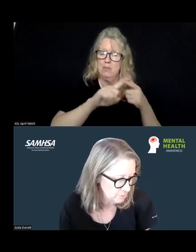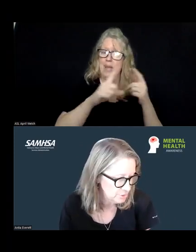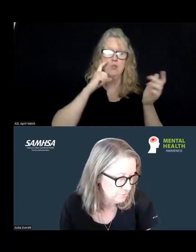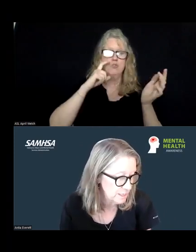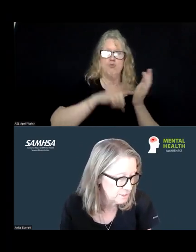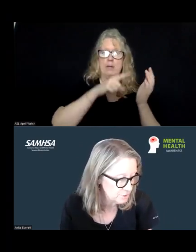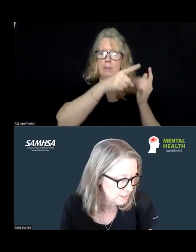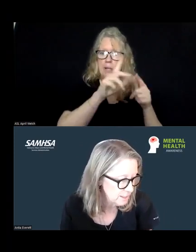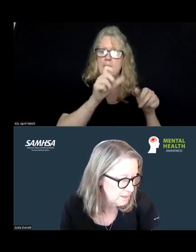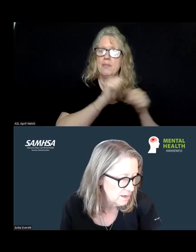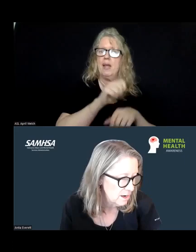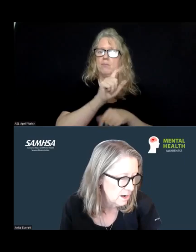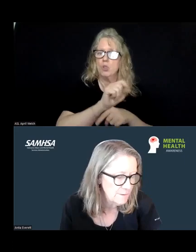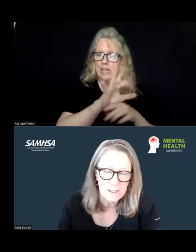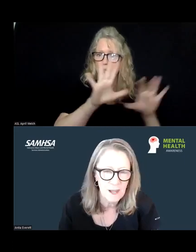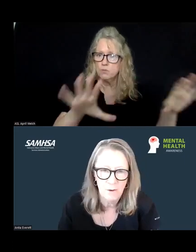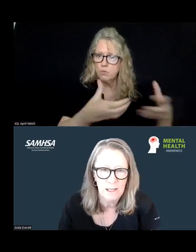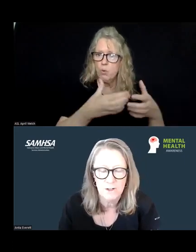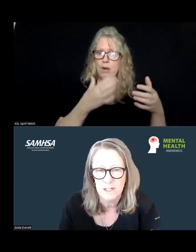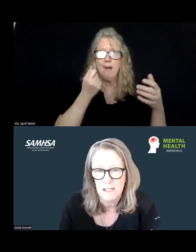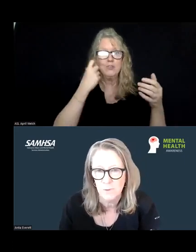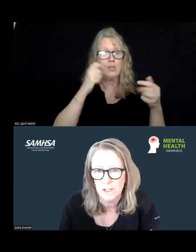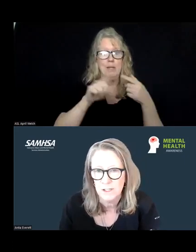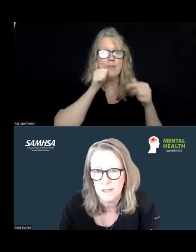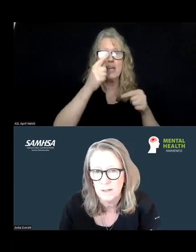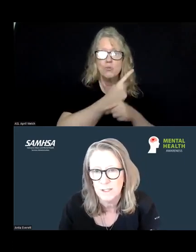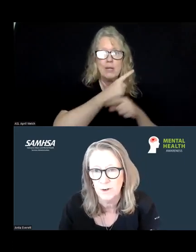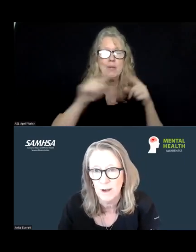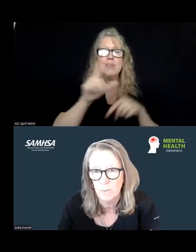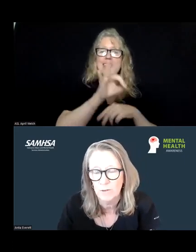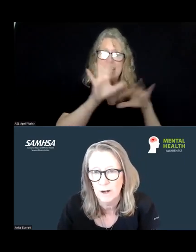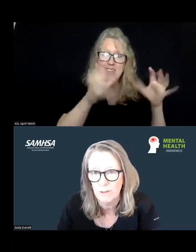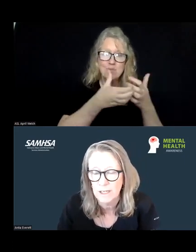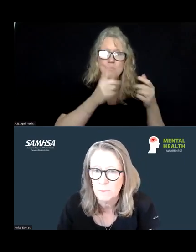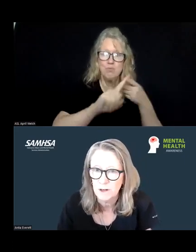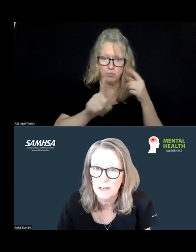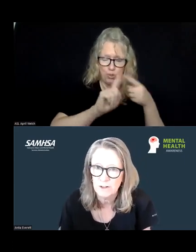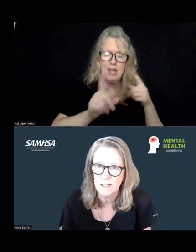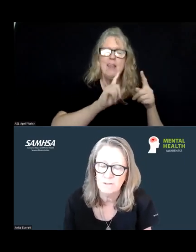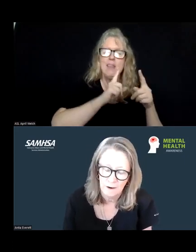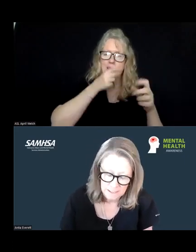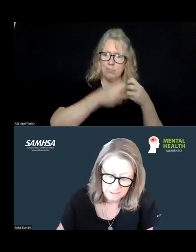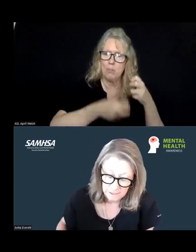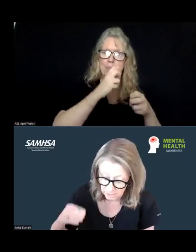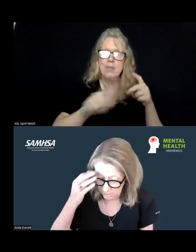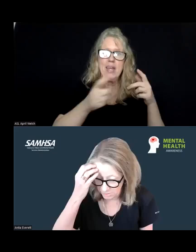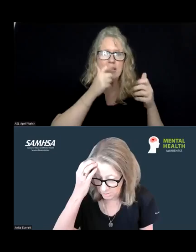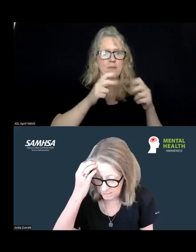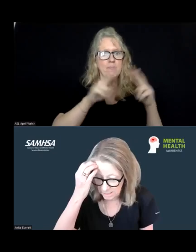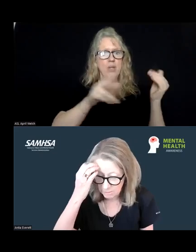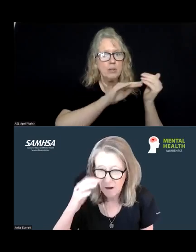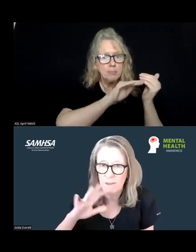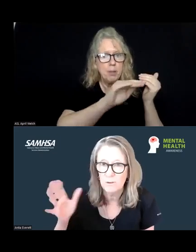of this task force for industry, and this is not a regulatory task force, it's intended to be sort of groundwork for other things, but they're interestingly very consistent